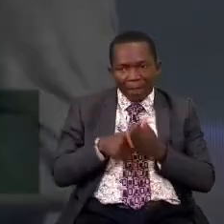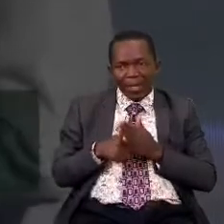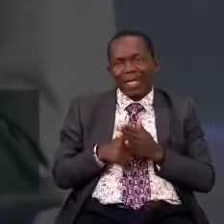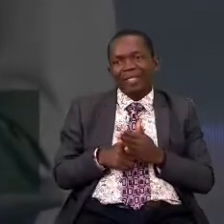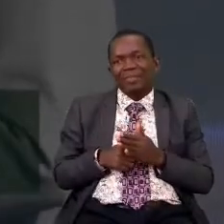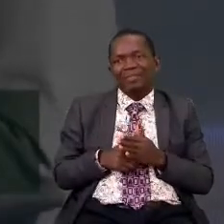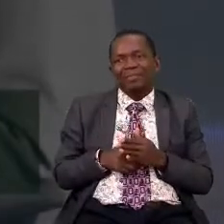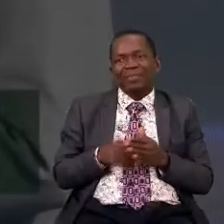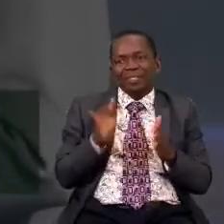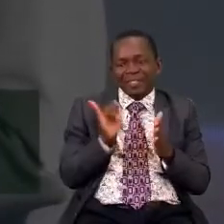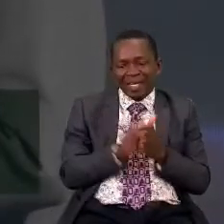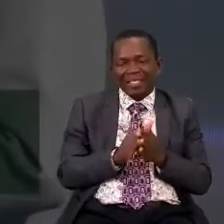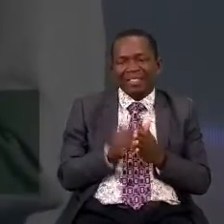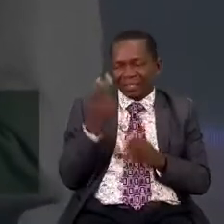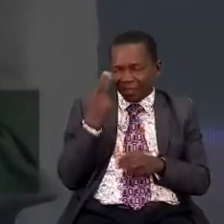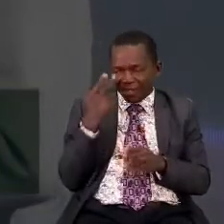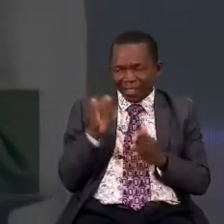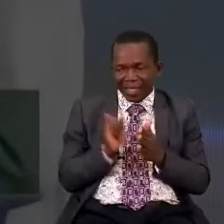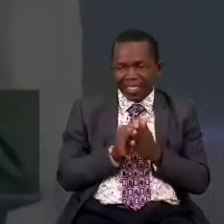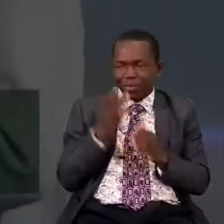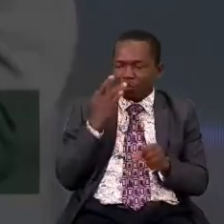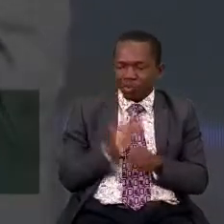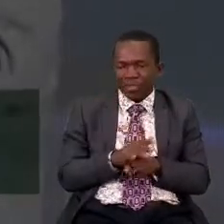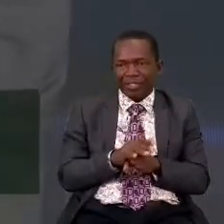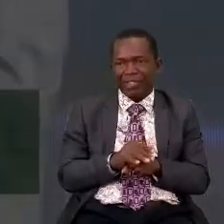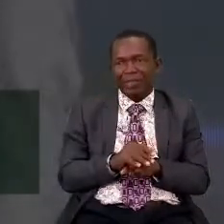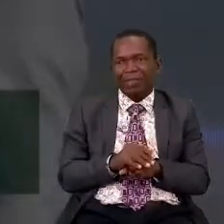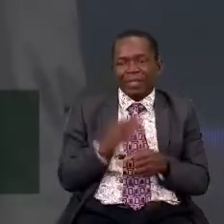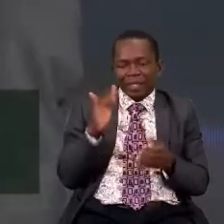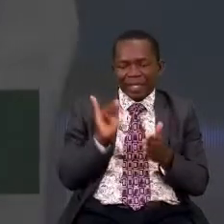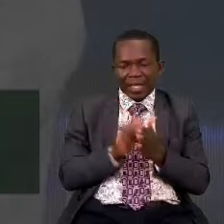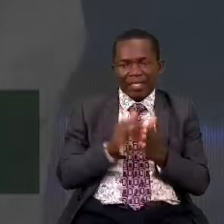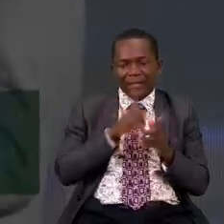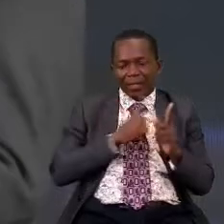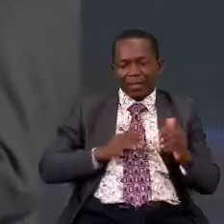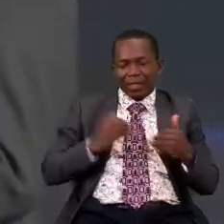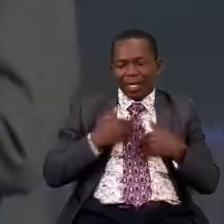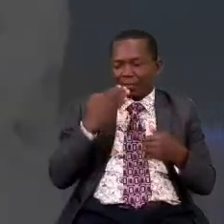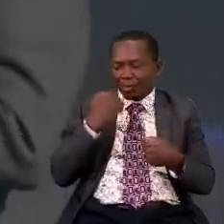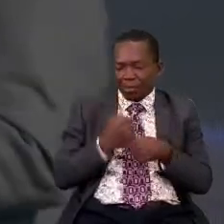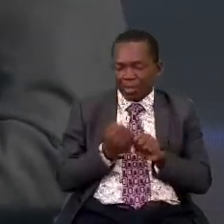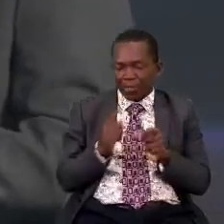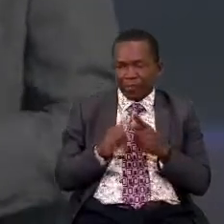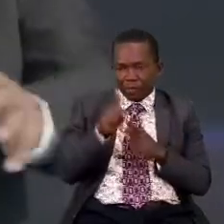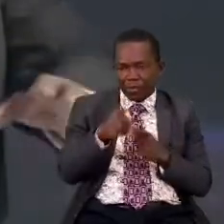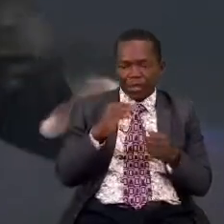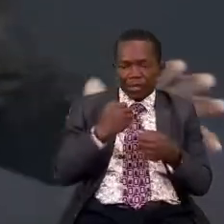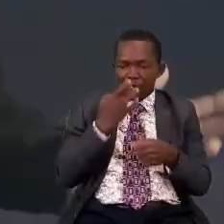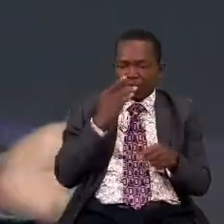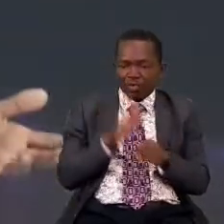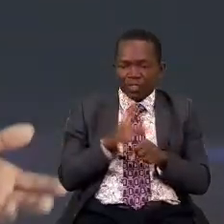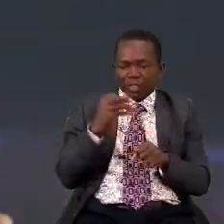the promises of dominion, the promises of victory, the promises of triumph. And